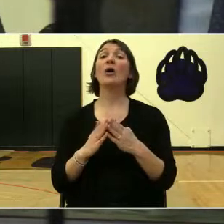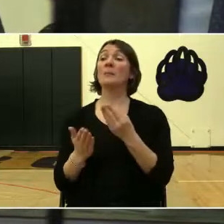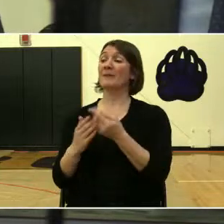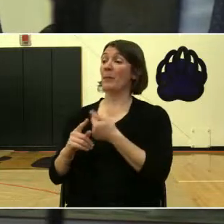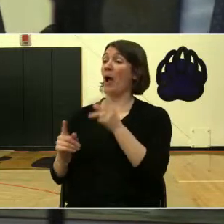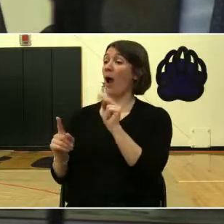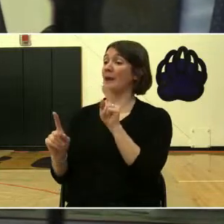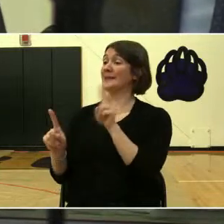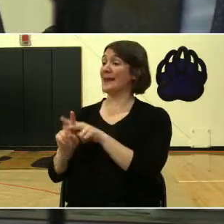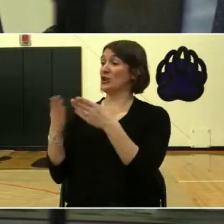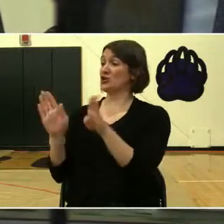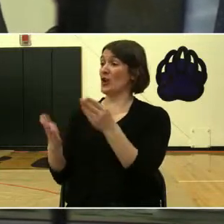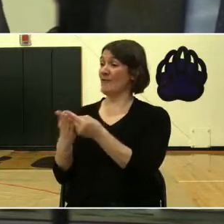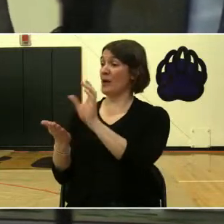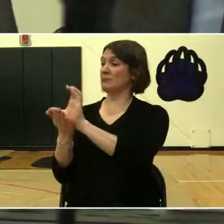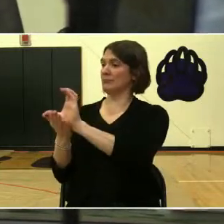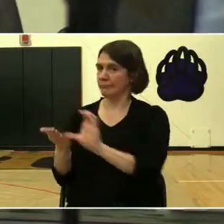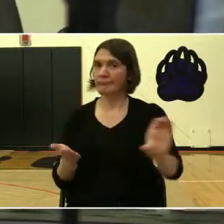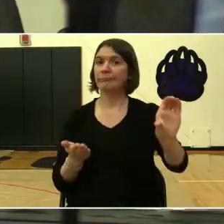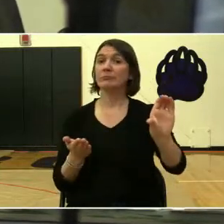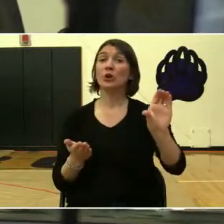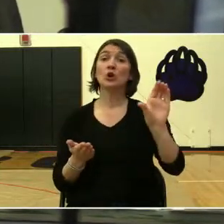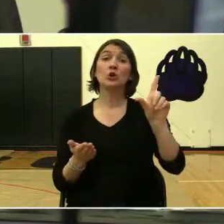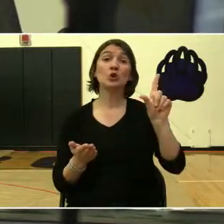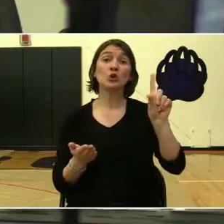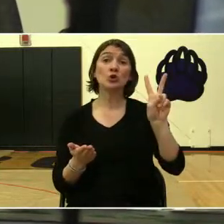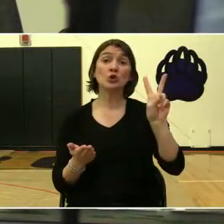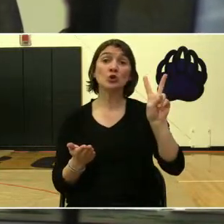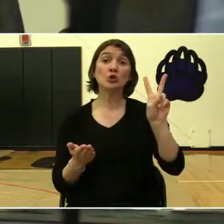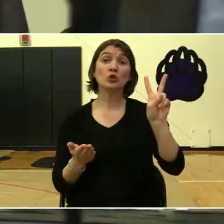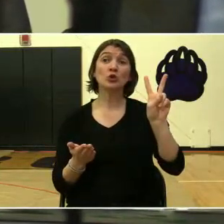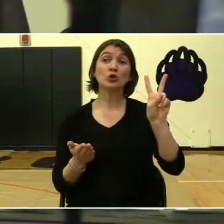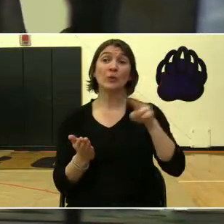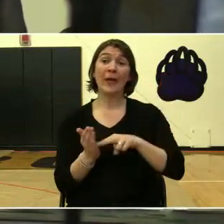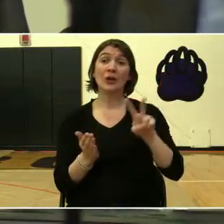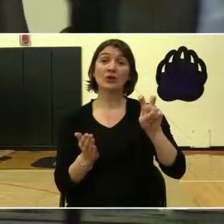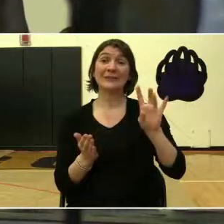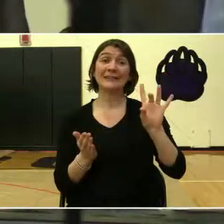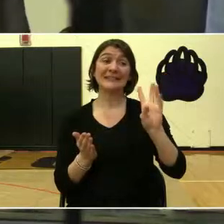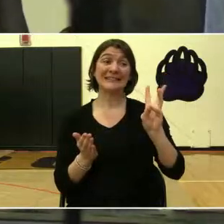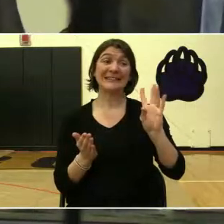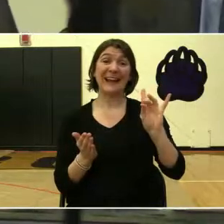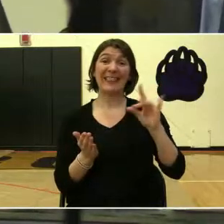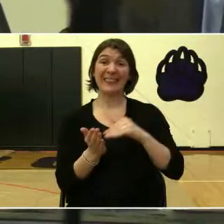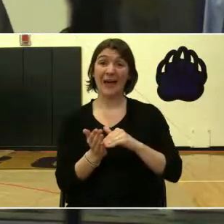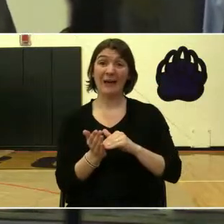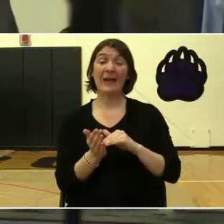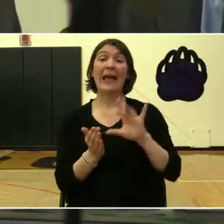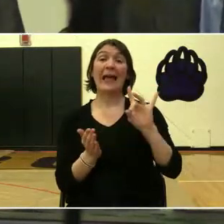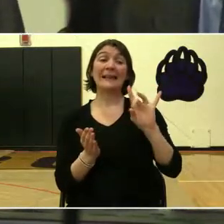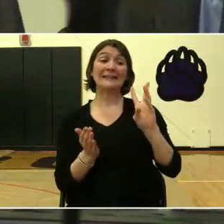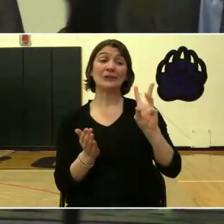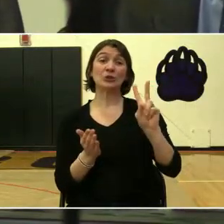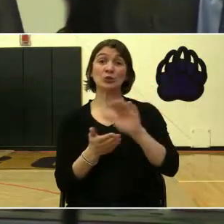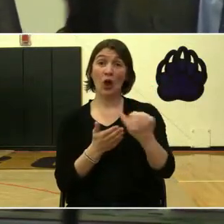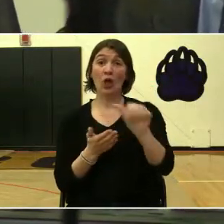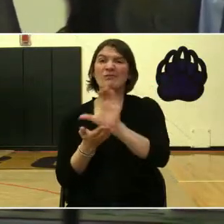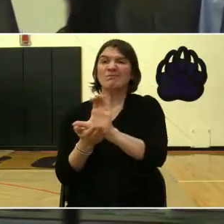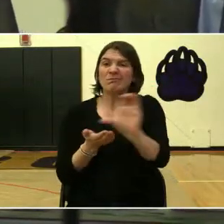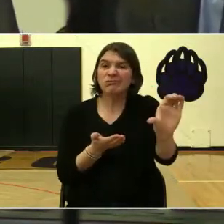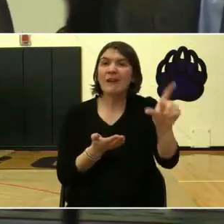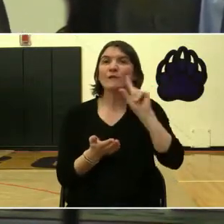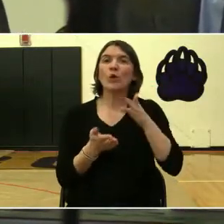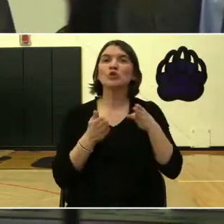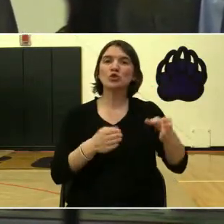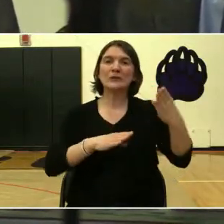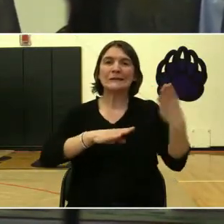unassigned general fund balance the sum of 22688 62 to be used for